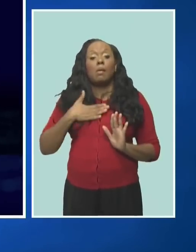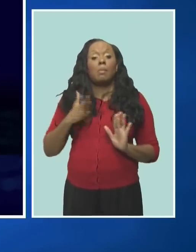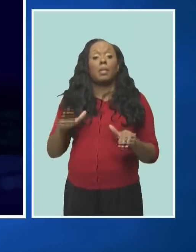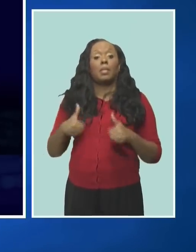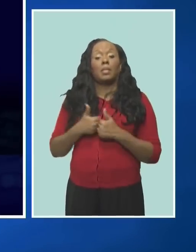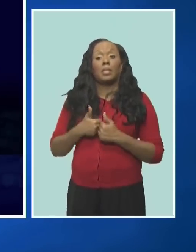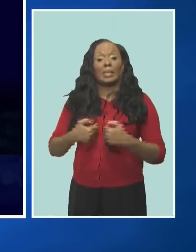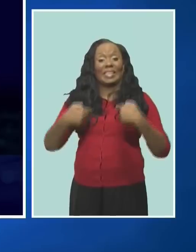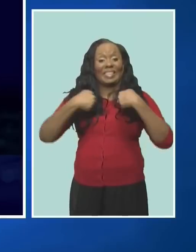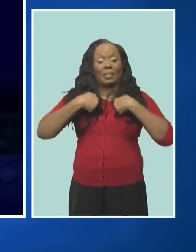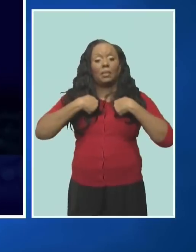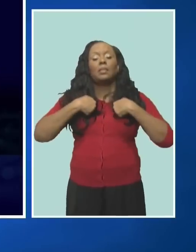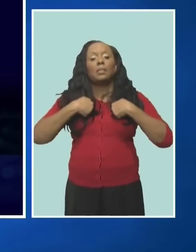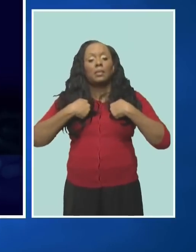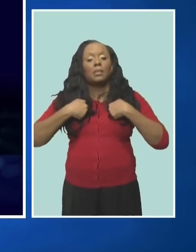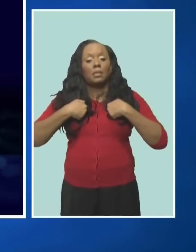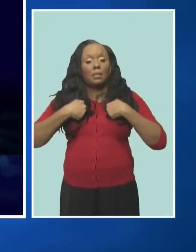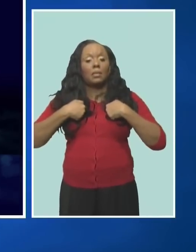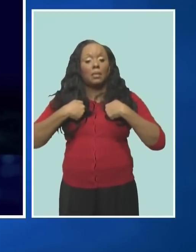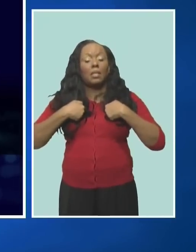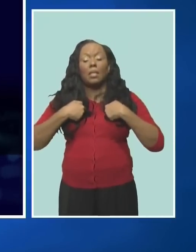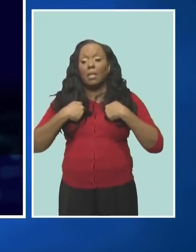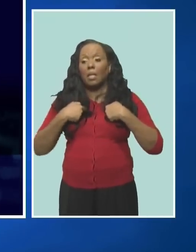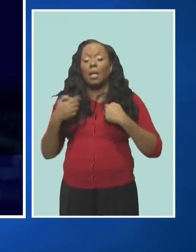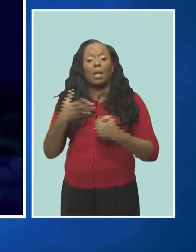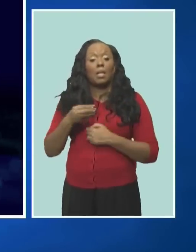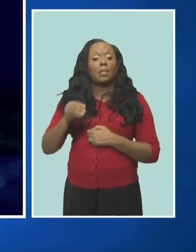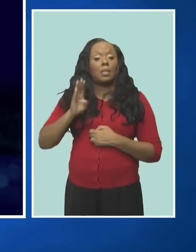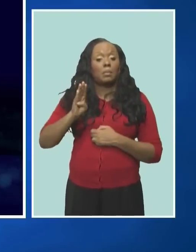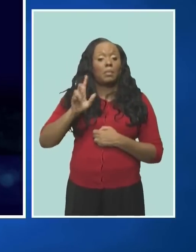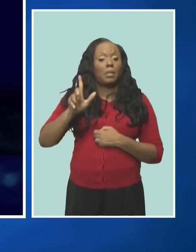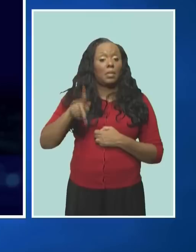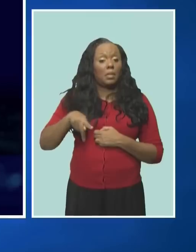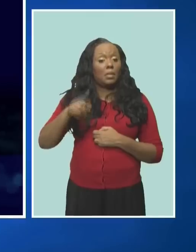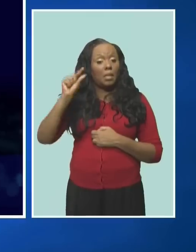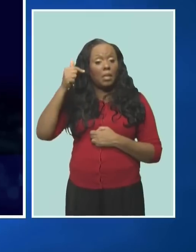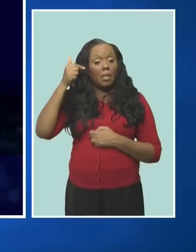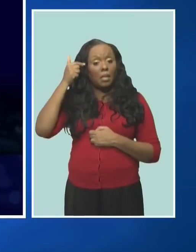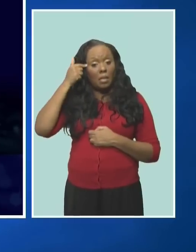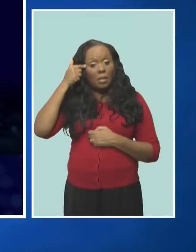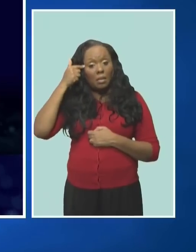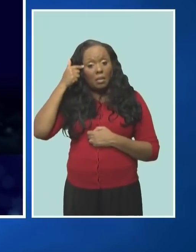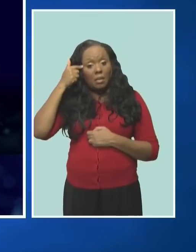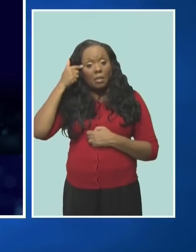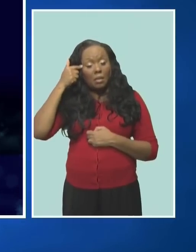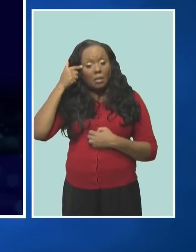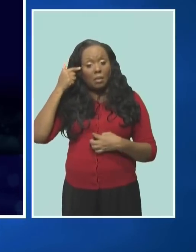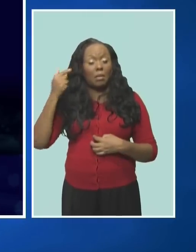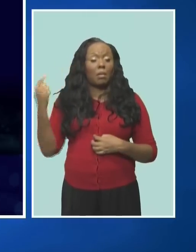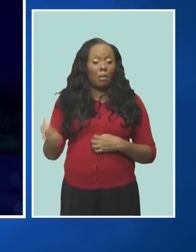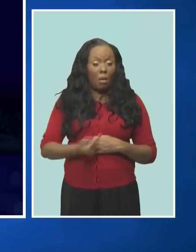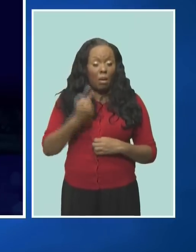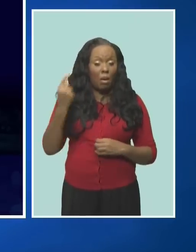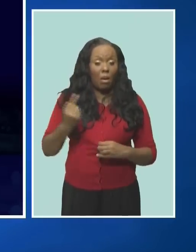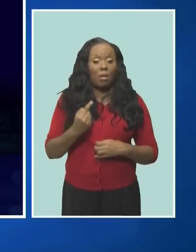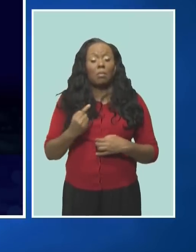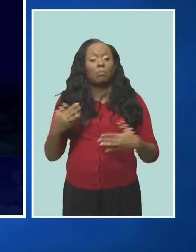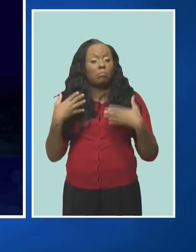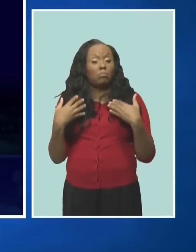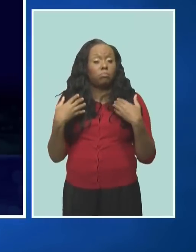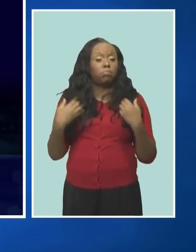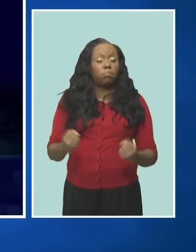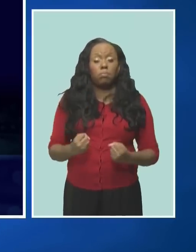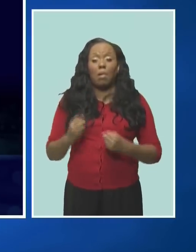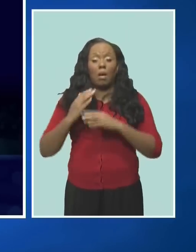Minister of Labour and this Barbados Labour Party in government has always been strong with respect